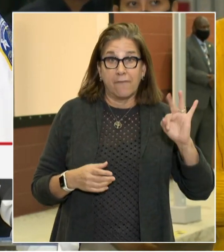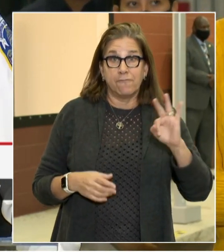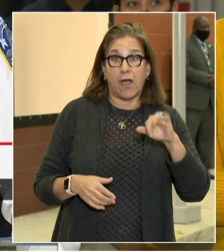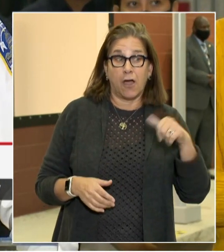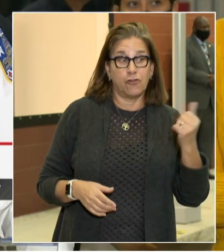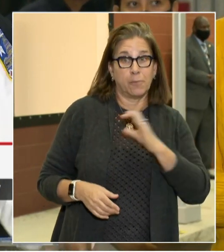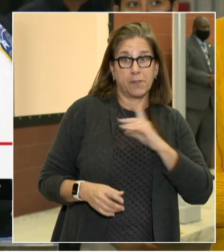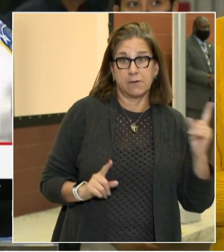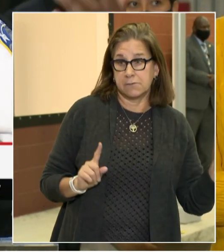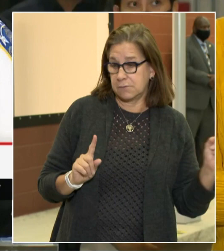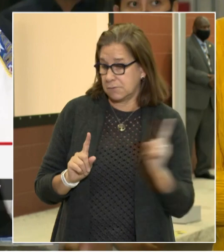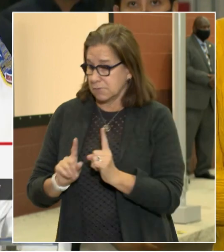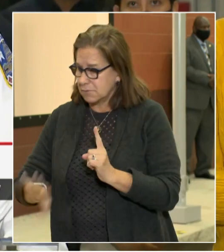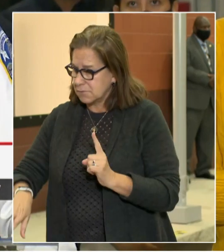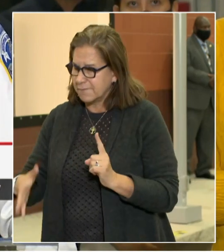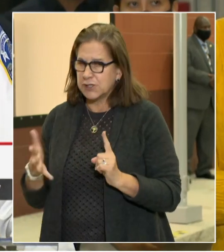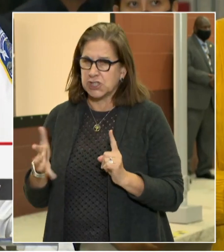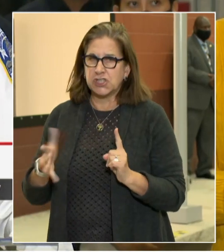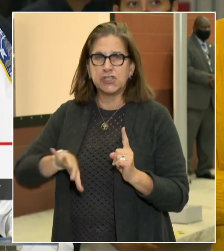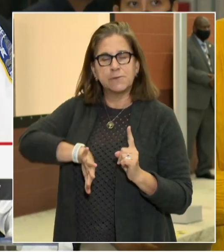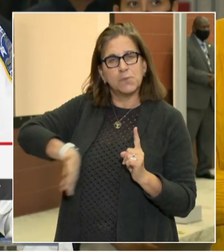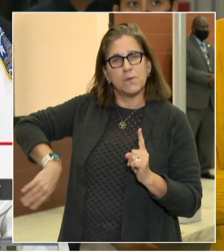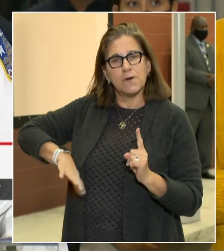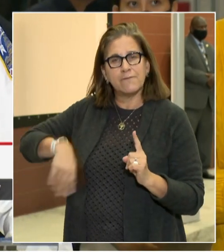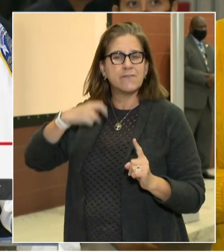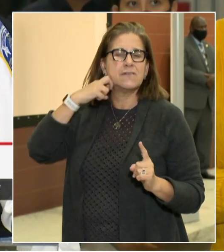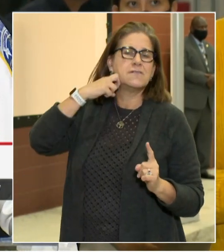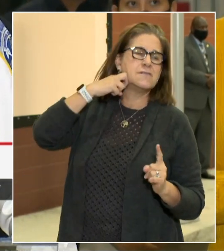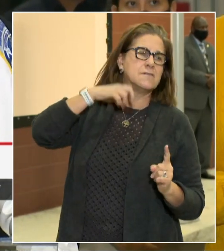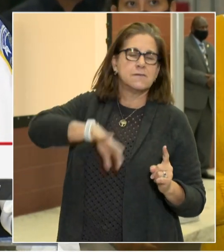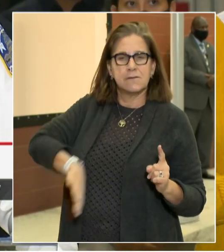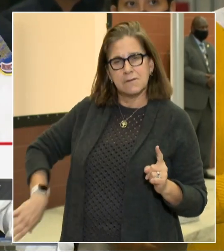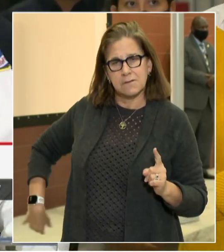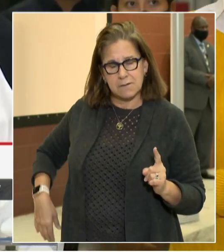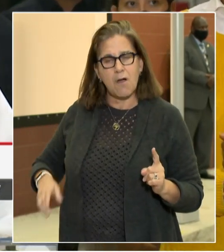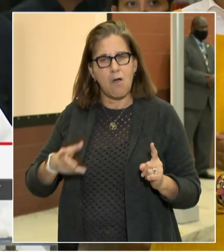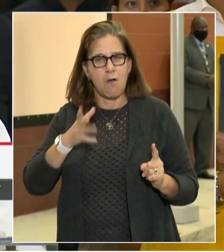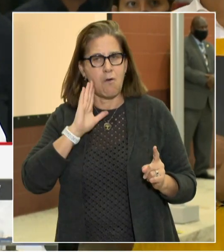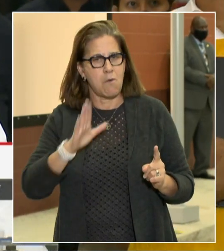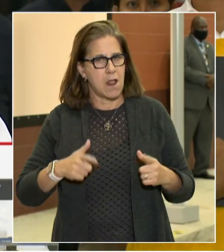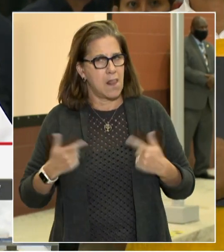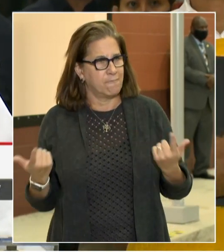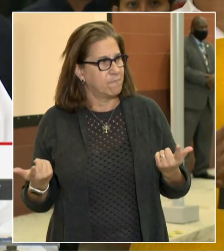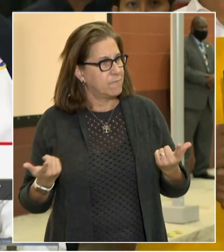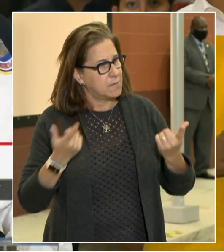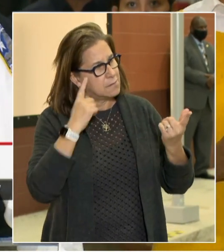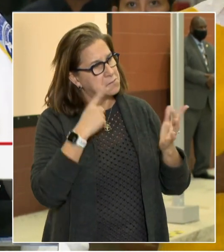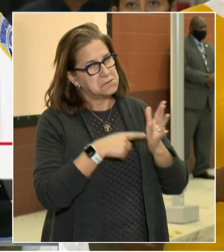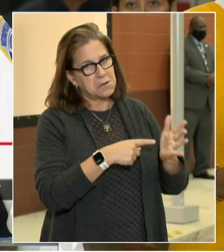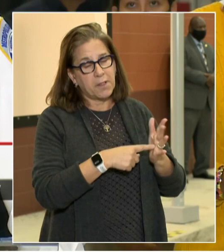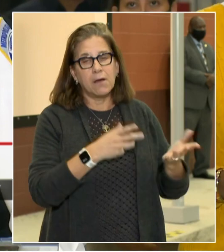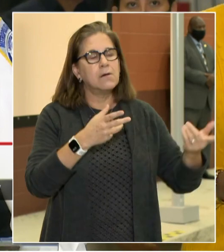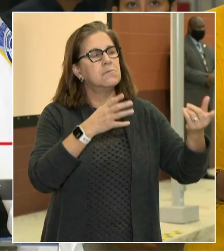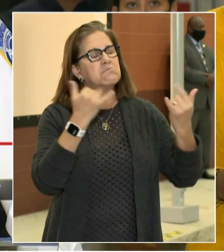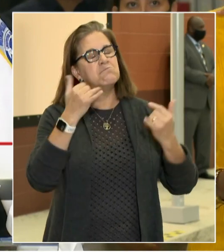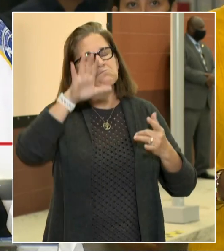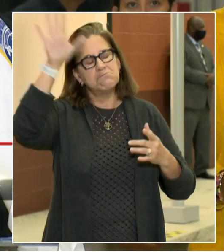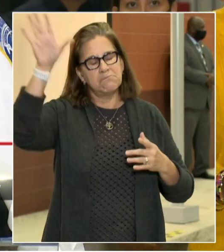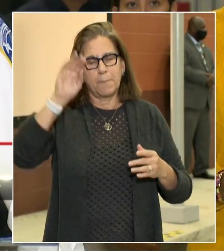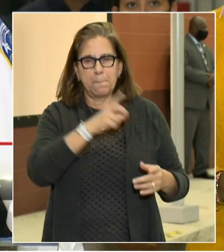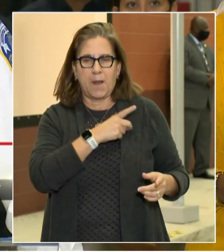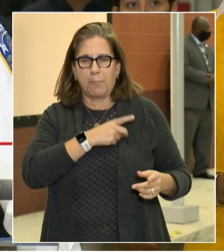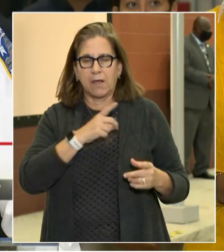you suggestions. Yeah, but I think you can look at our history, Mark, and certainly there are situations that I wish that we could do